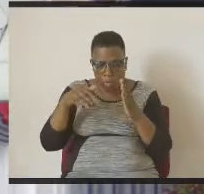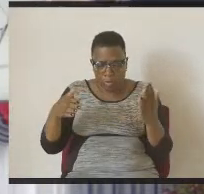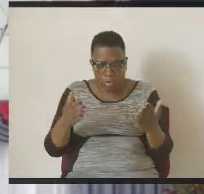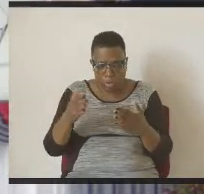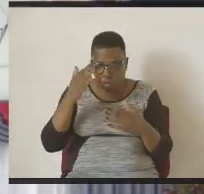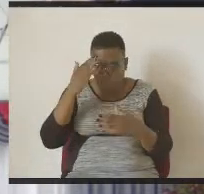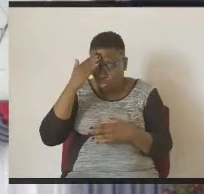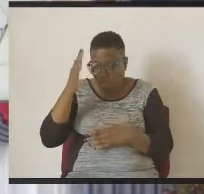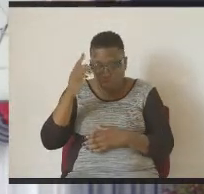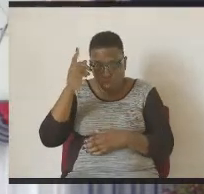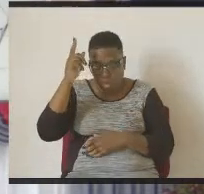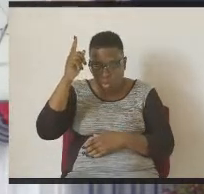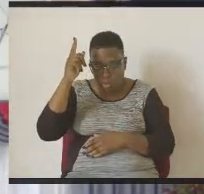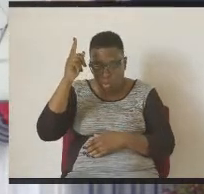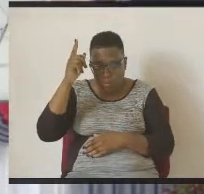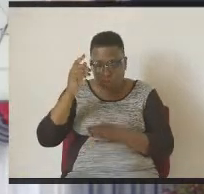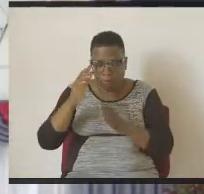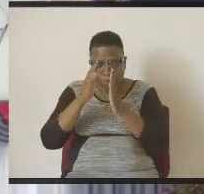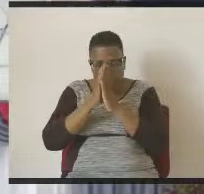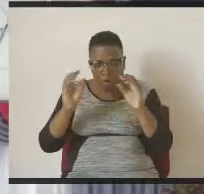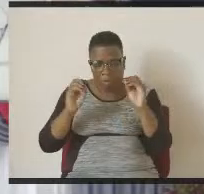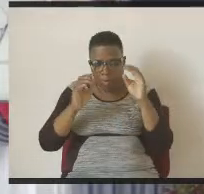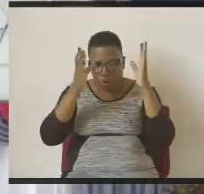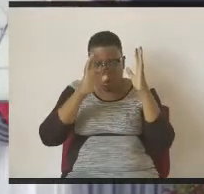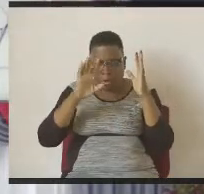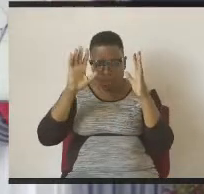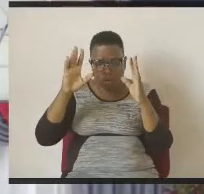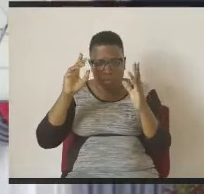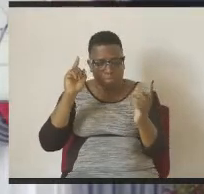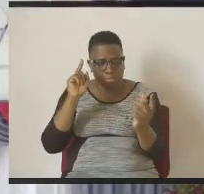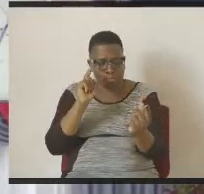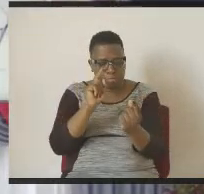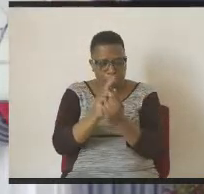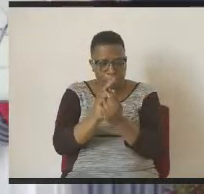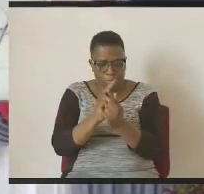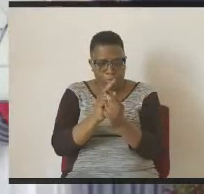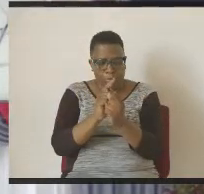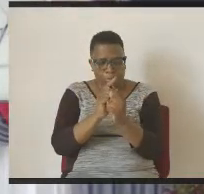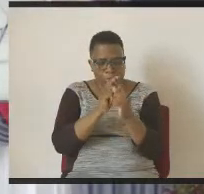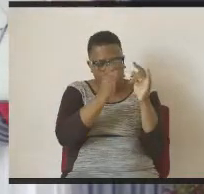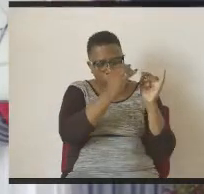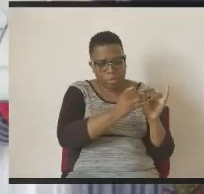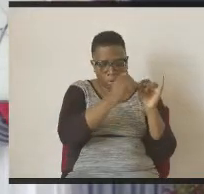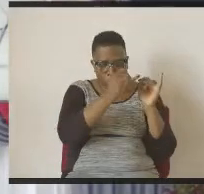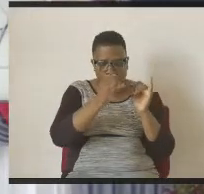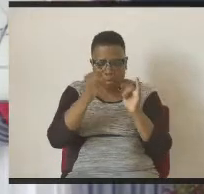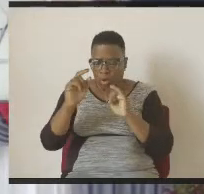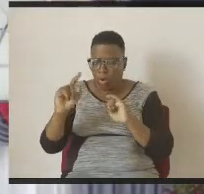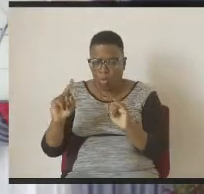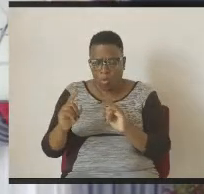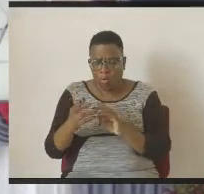you. I pray, God, that you will meet each and every one of them today, wherever they are.